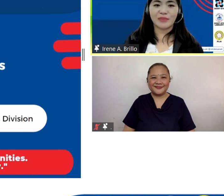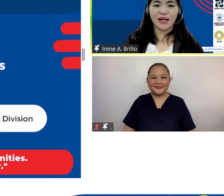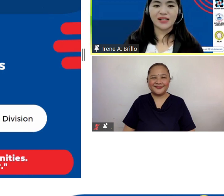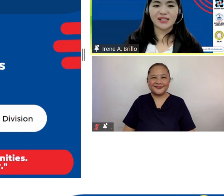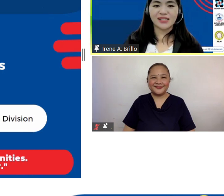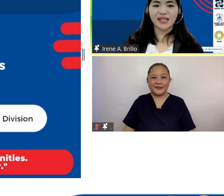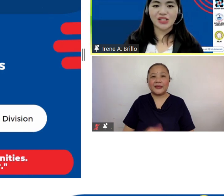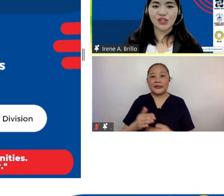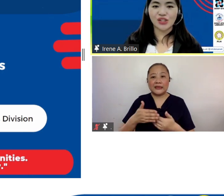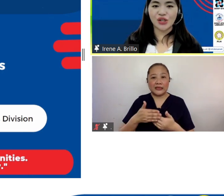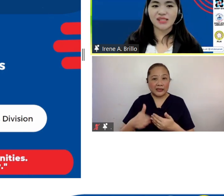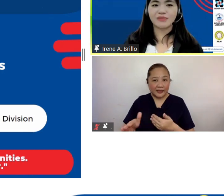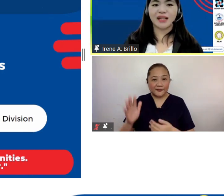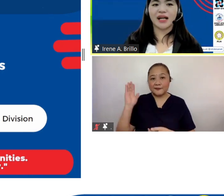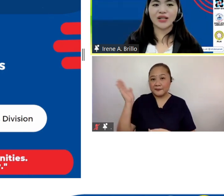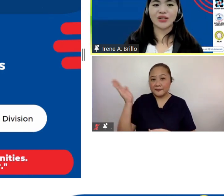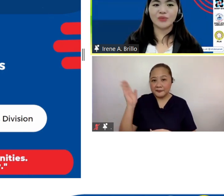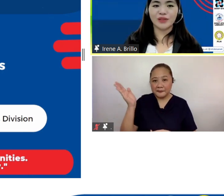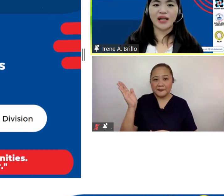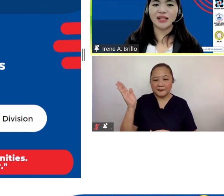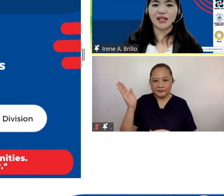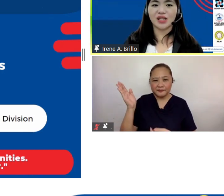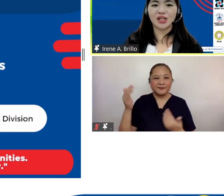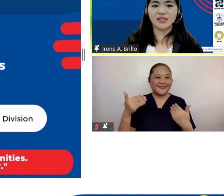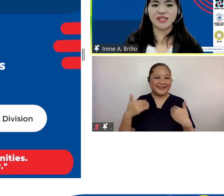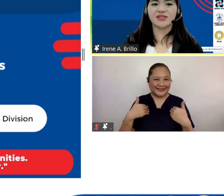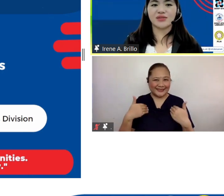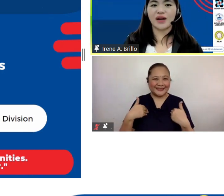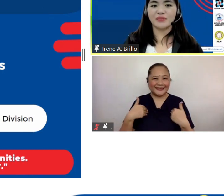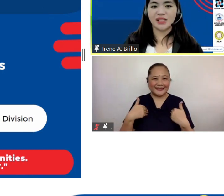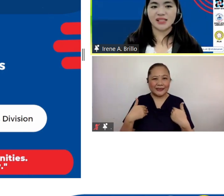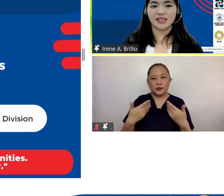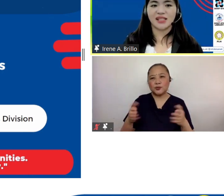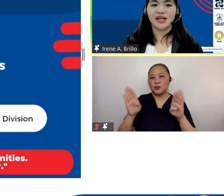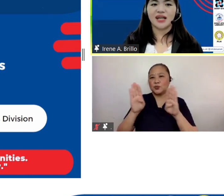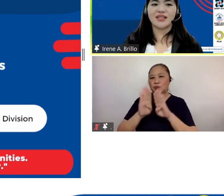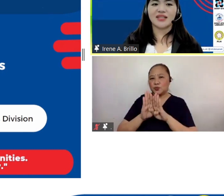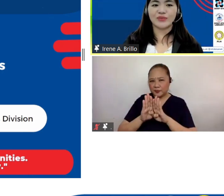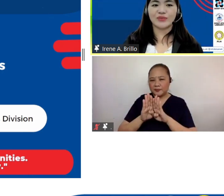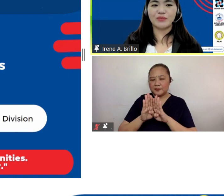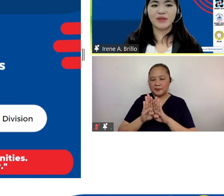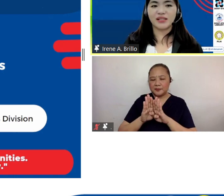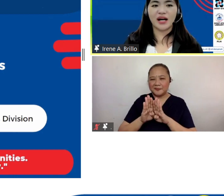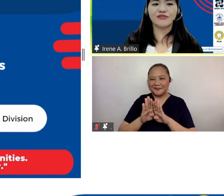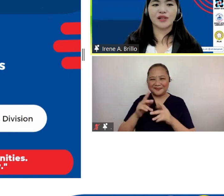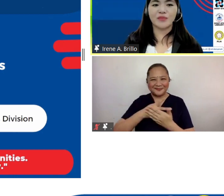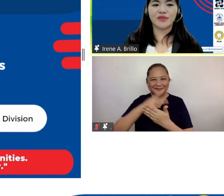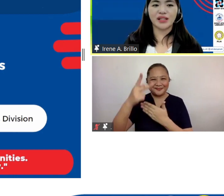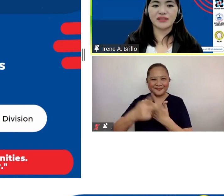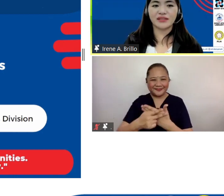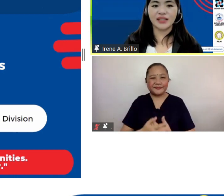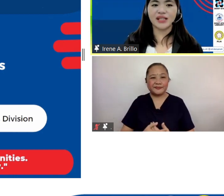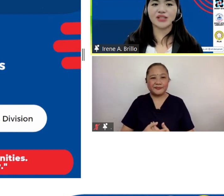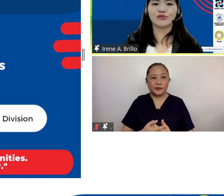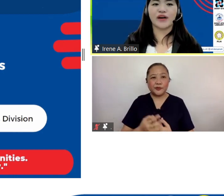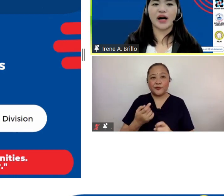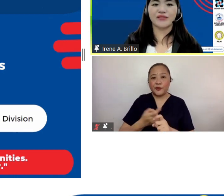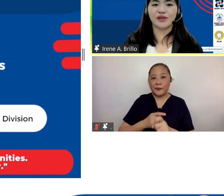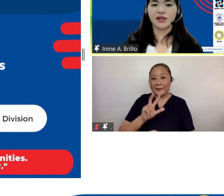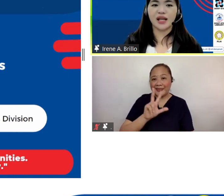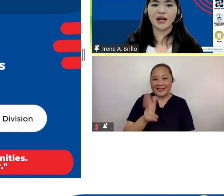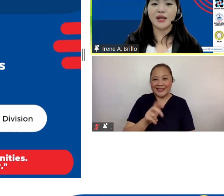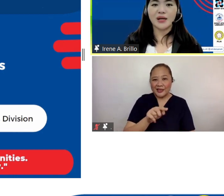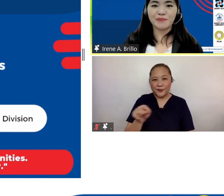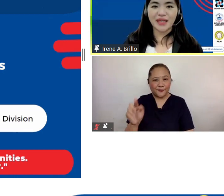After the plenary sessions, magkakaroon po tayo ng closing ceremonies. And this will be done from 3:30 to